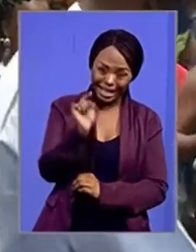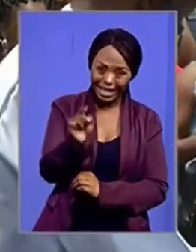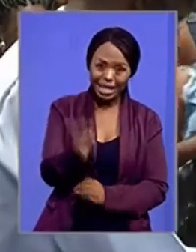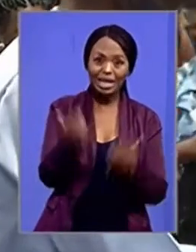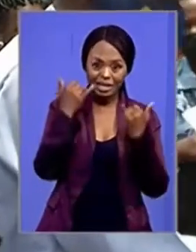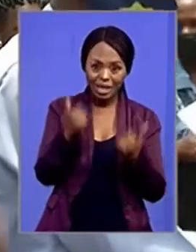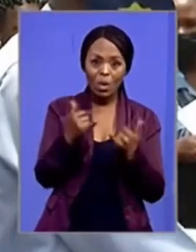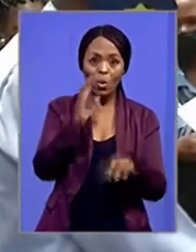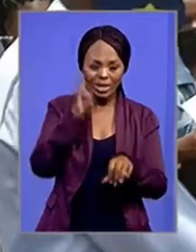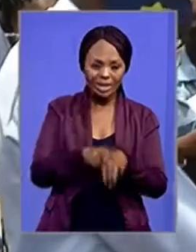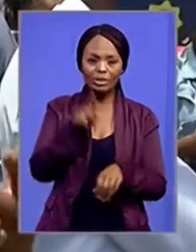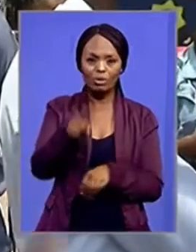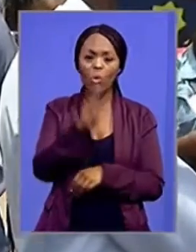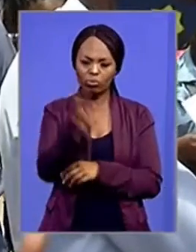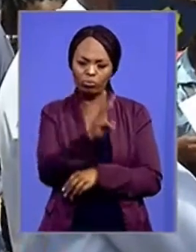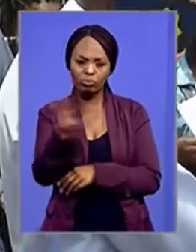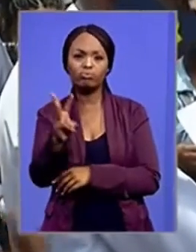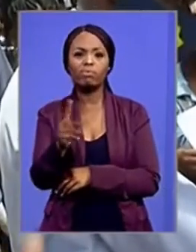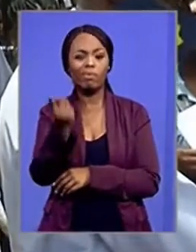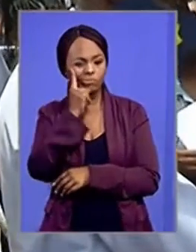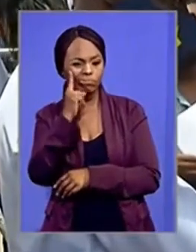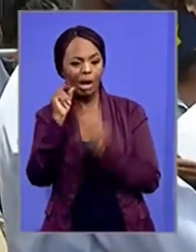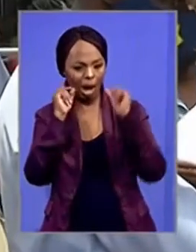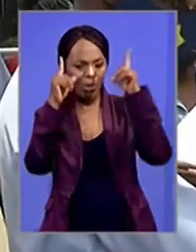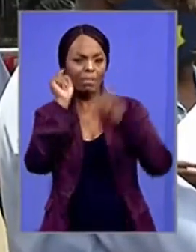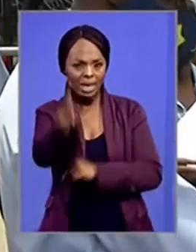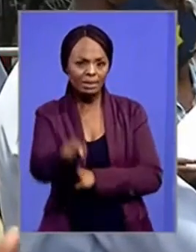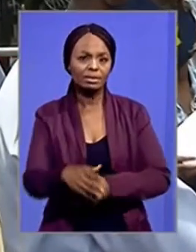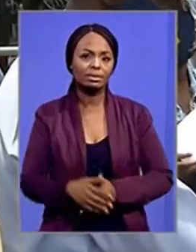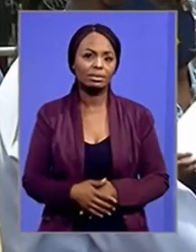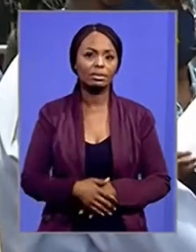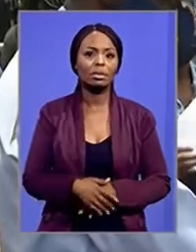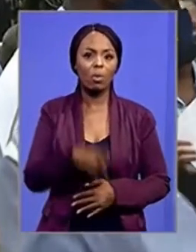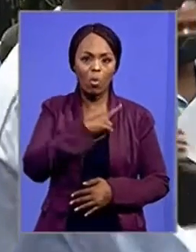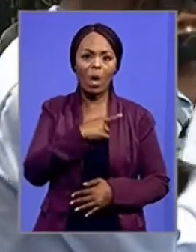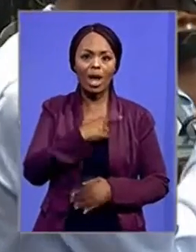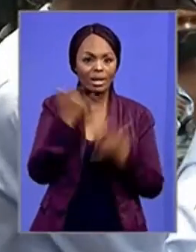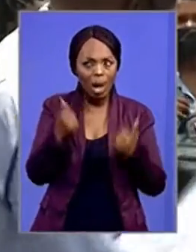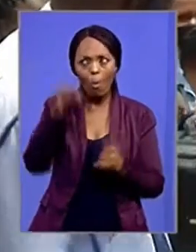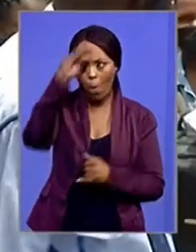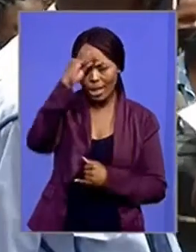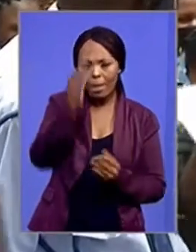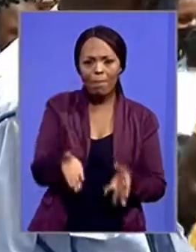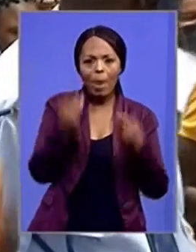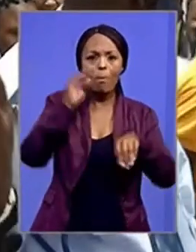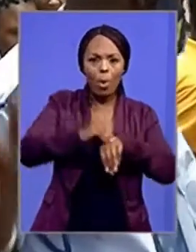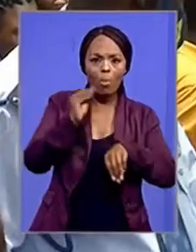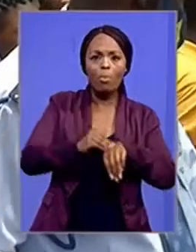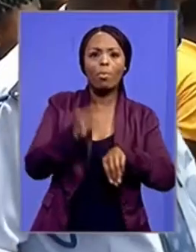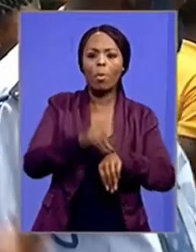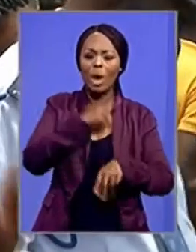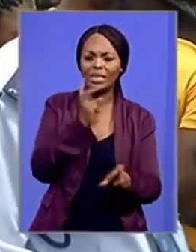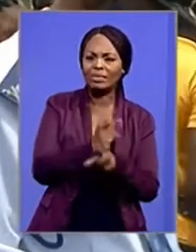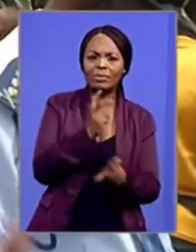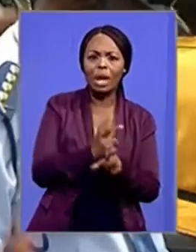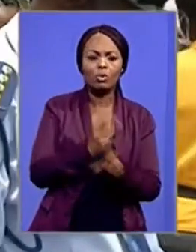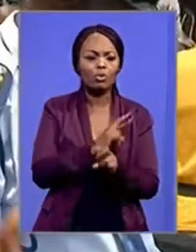kept raising all the time. And it does give police problems because it's very difficult to detect